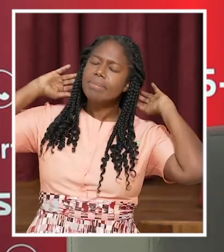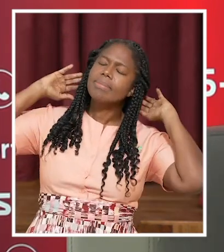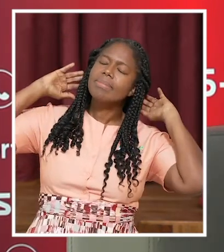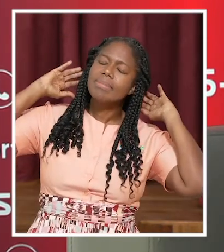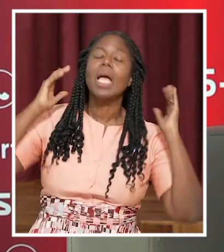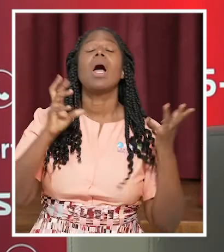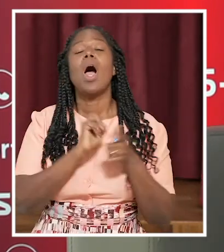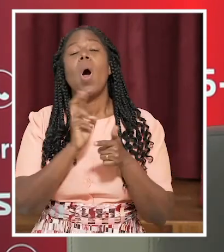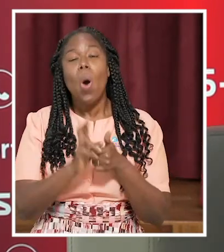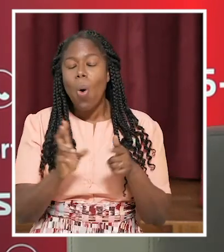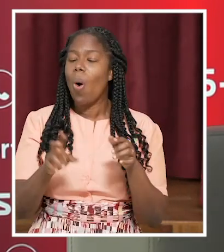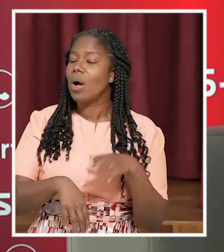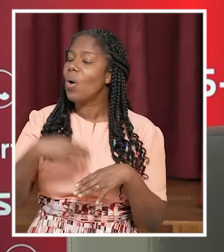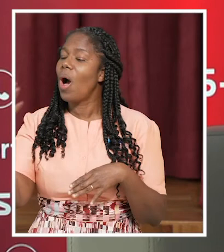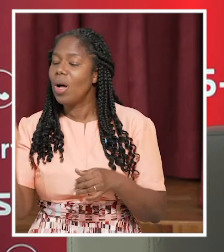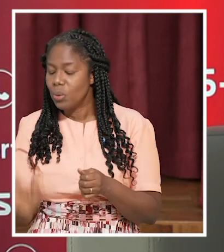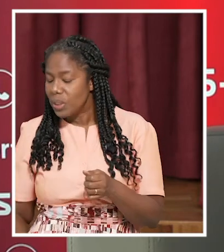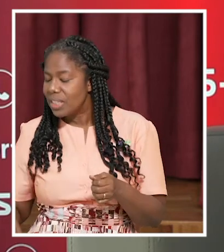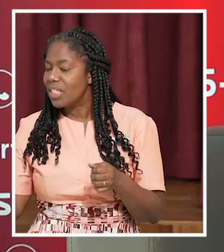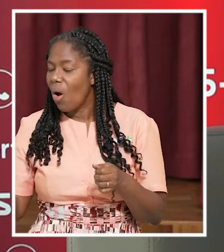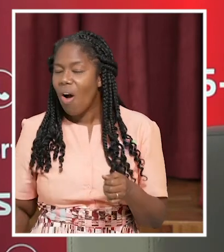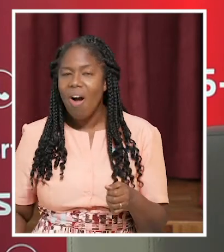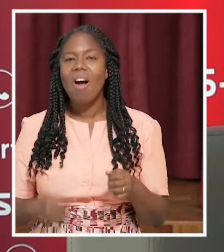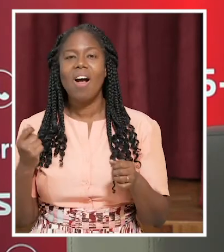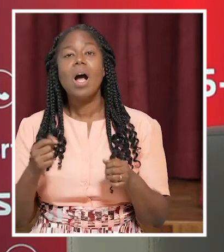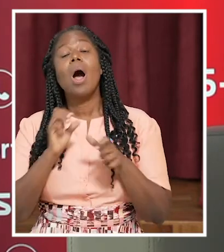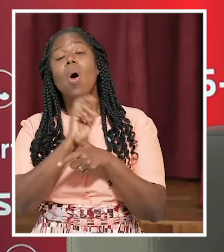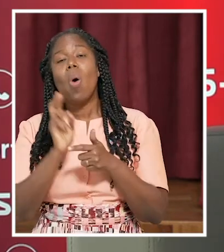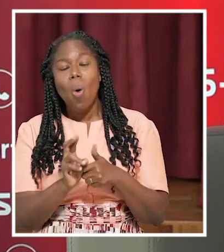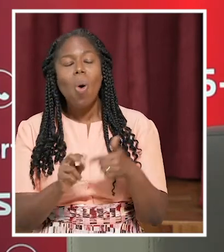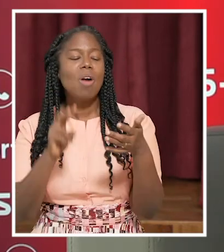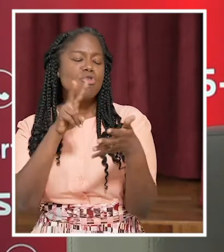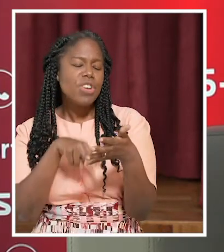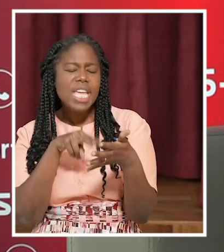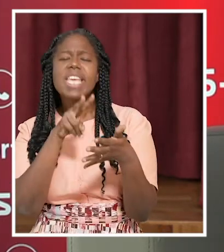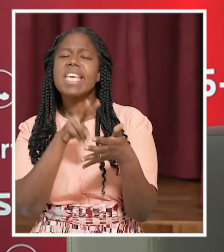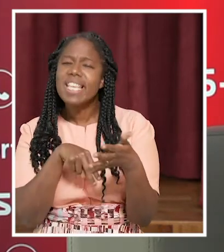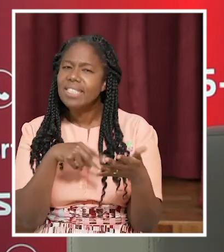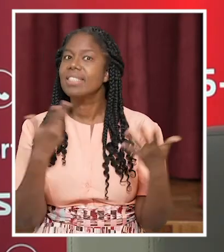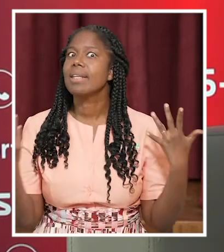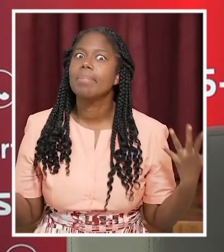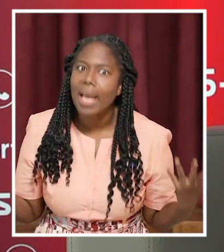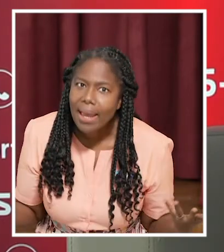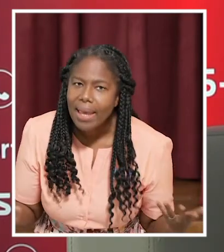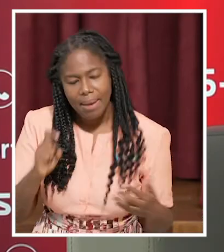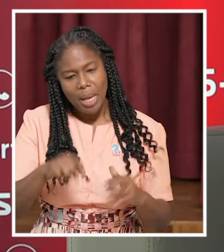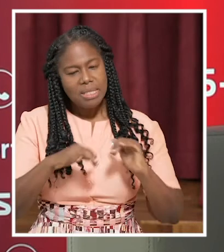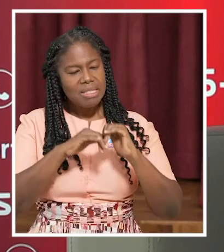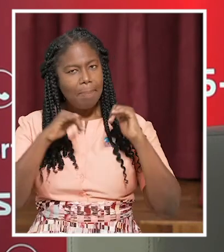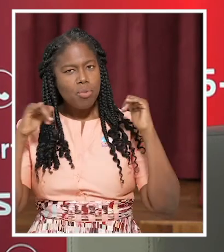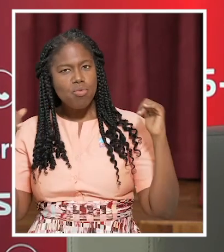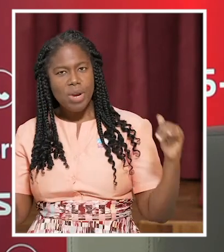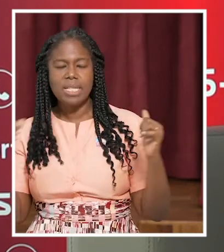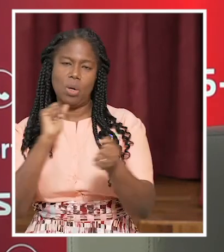or, read? So it's very important to separate in order to have your health, your emotional and your mental